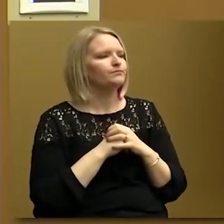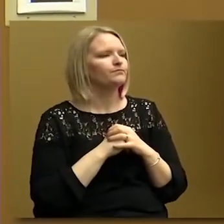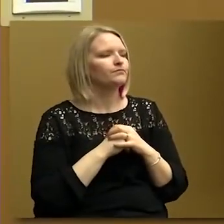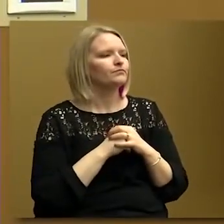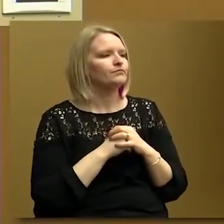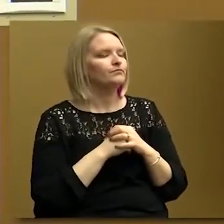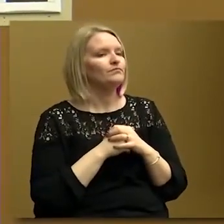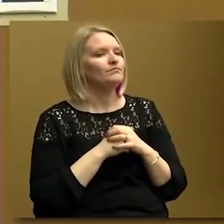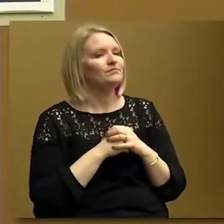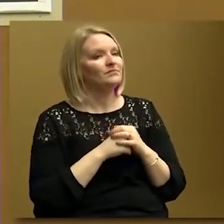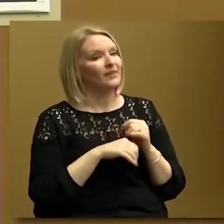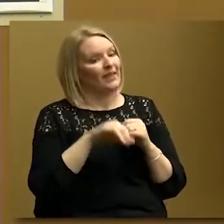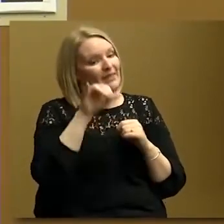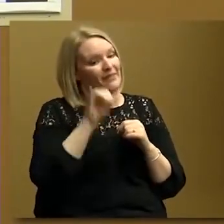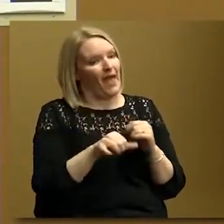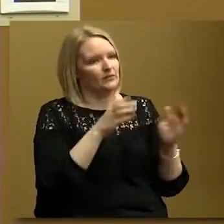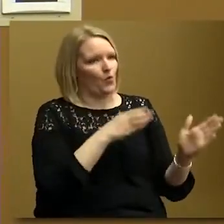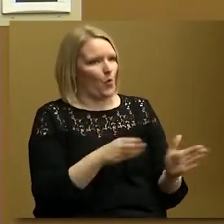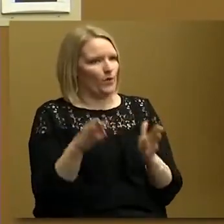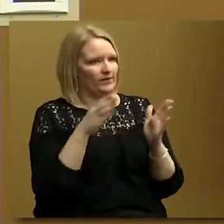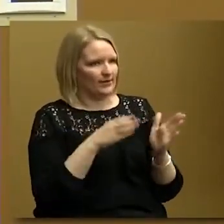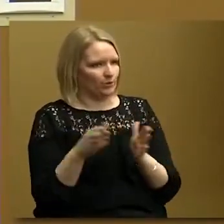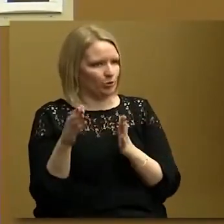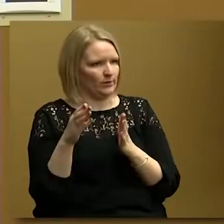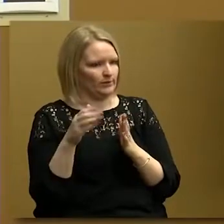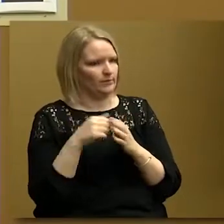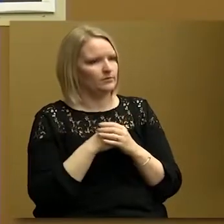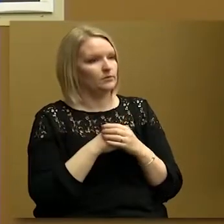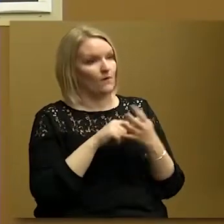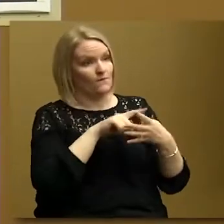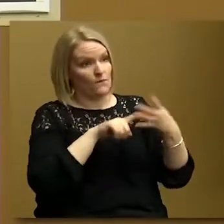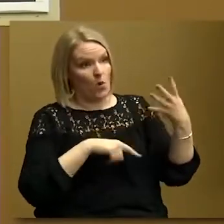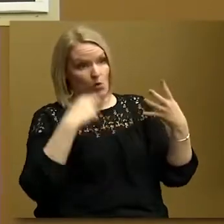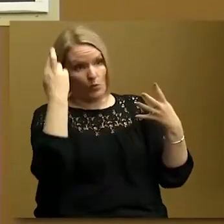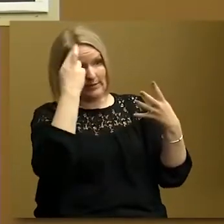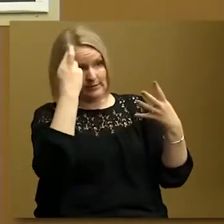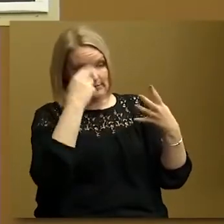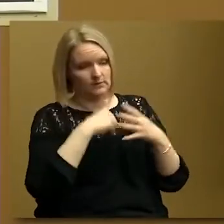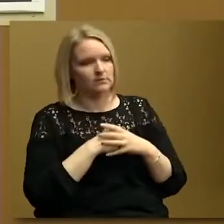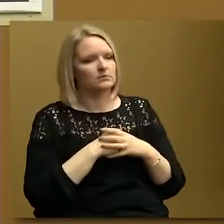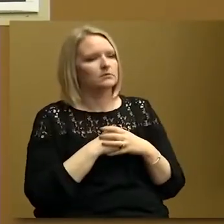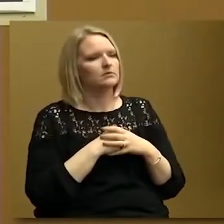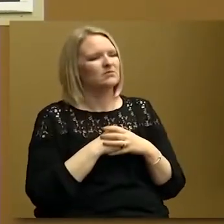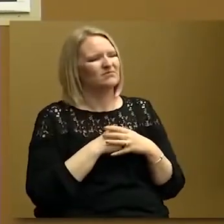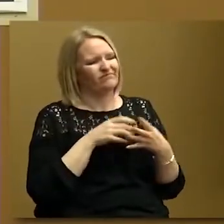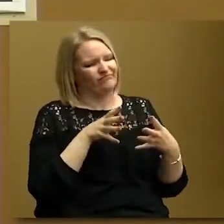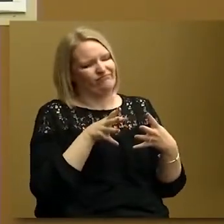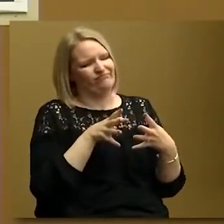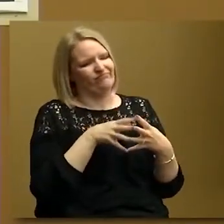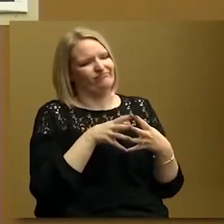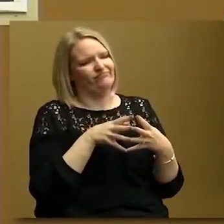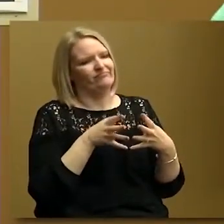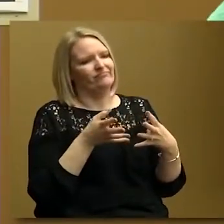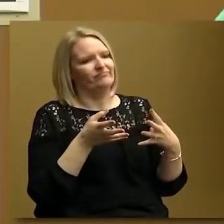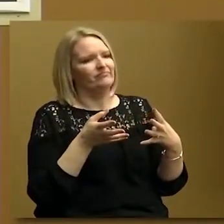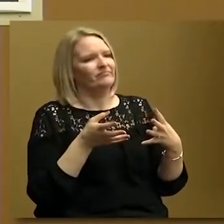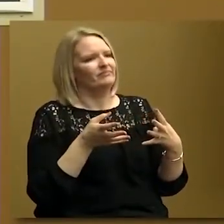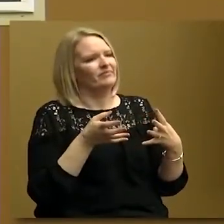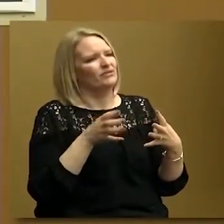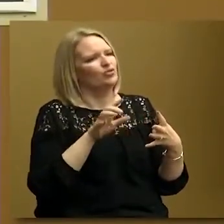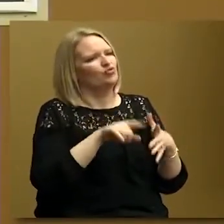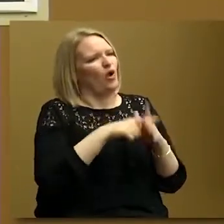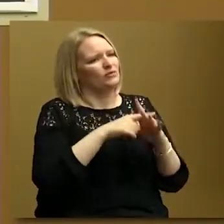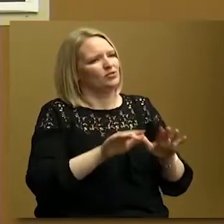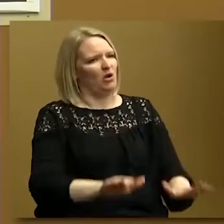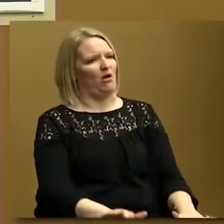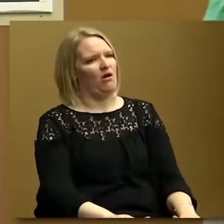So that's how it's organized, is the reasons, 4 reasons, and those are pretty much 4 of the early reasons that